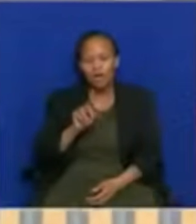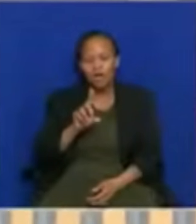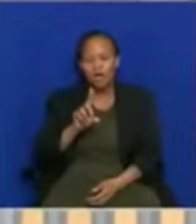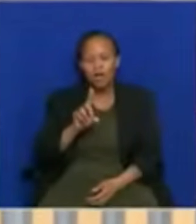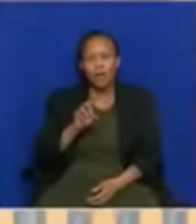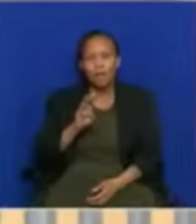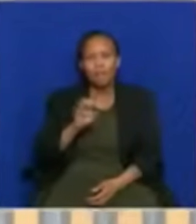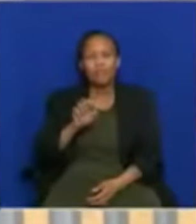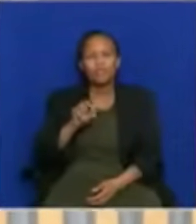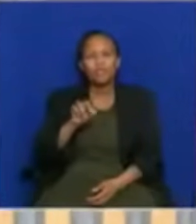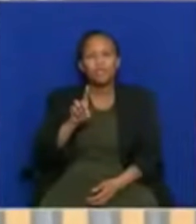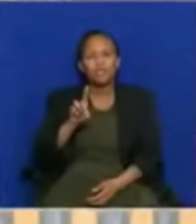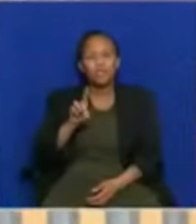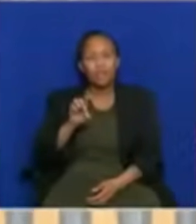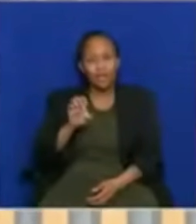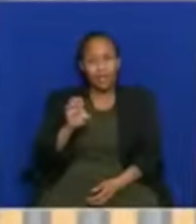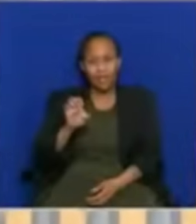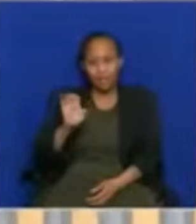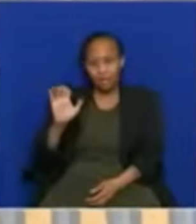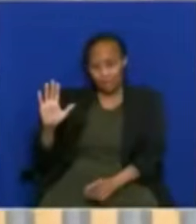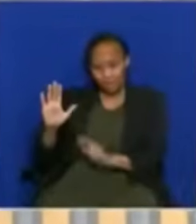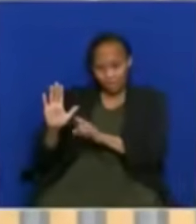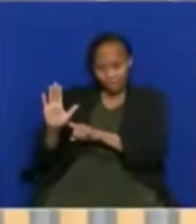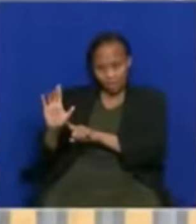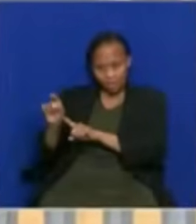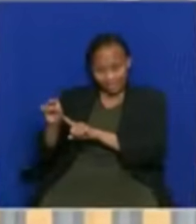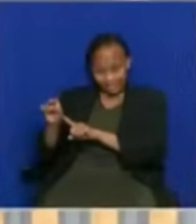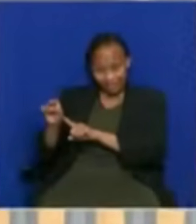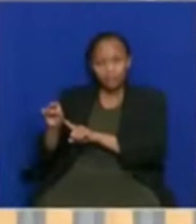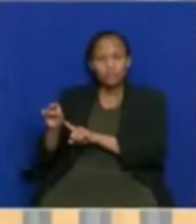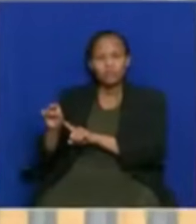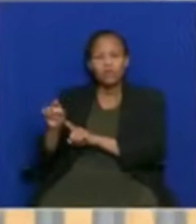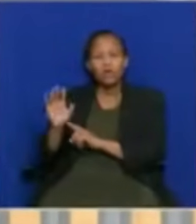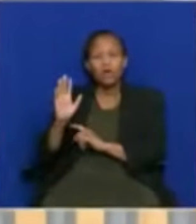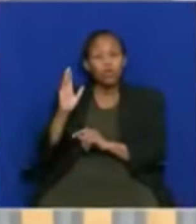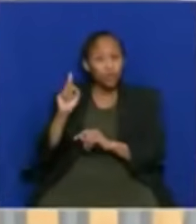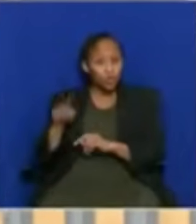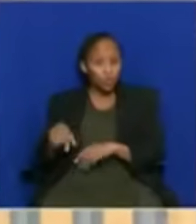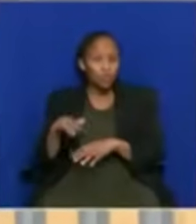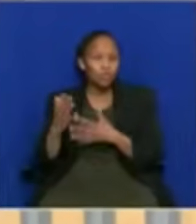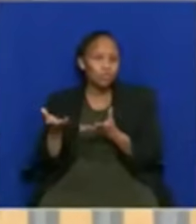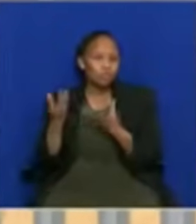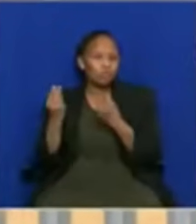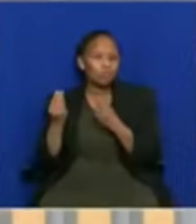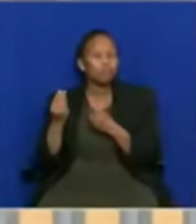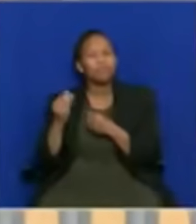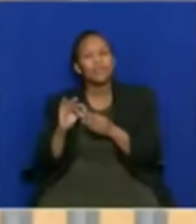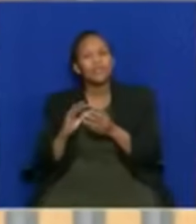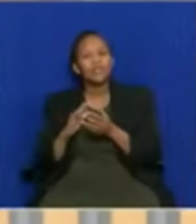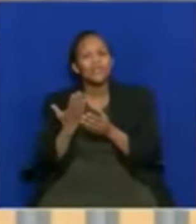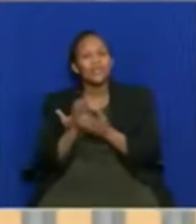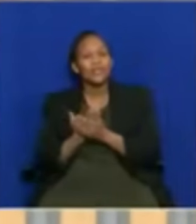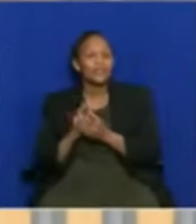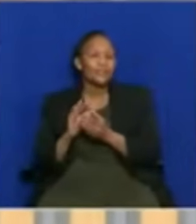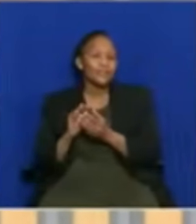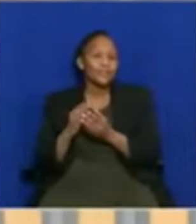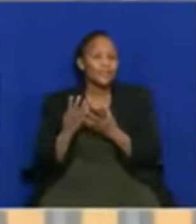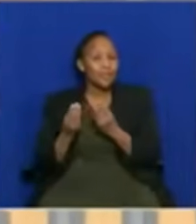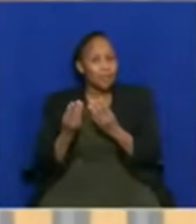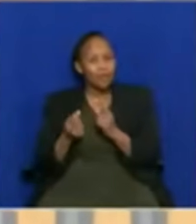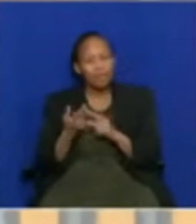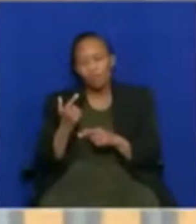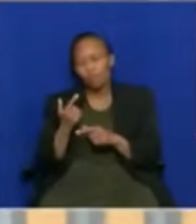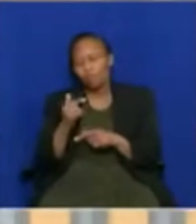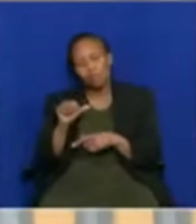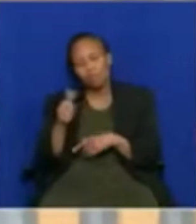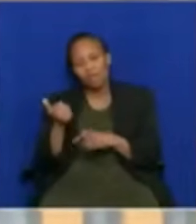CAS number. Mr. Nkabinde would have obtained this CAS number elsewhere other than from an affidavit. I guess it's a